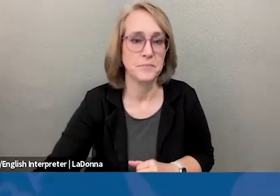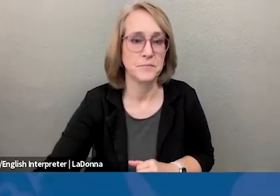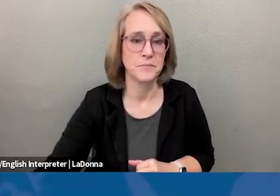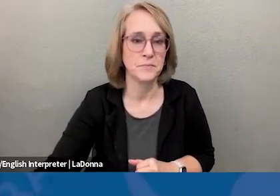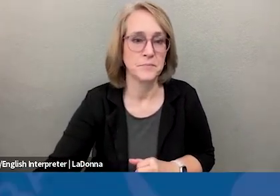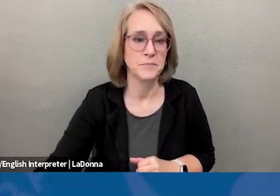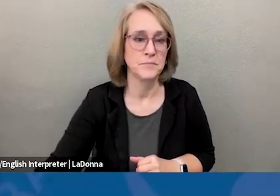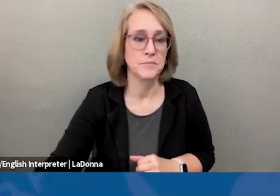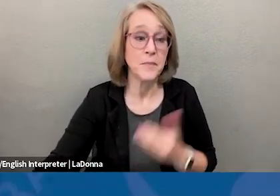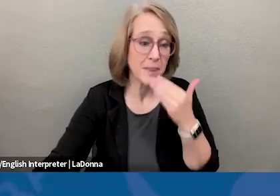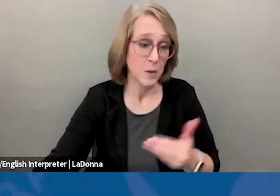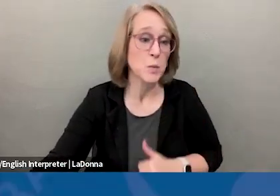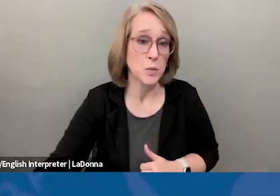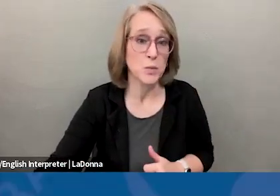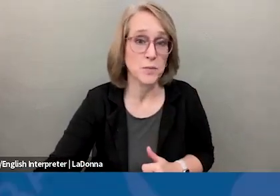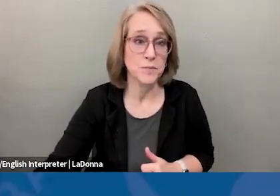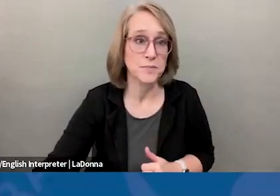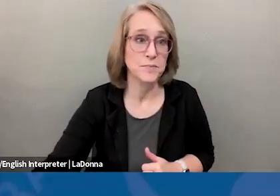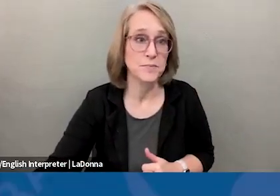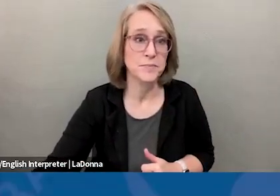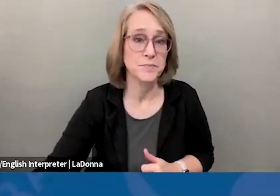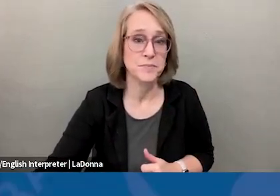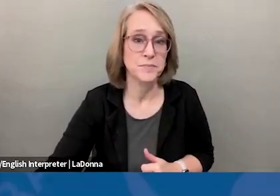Thank you very much.